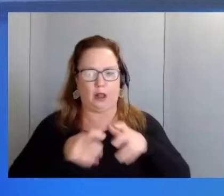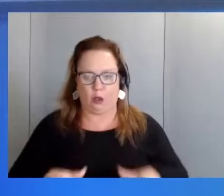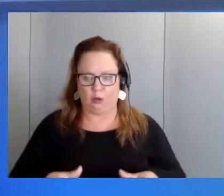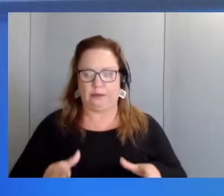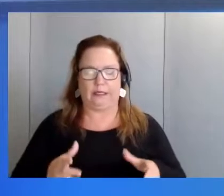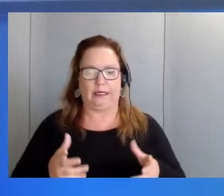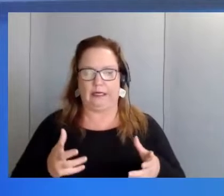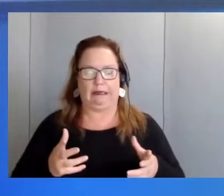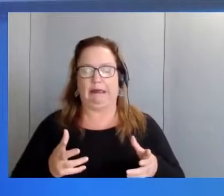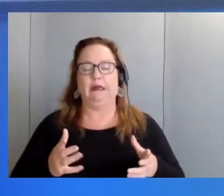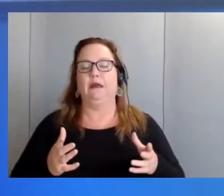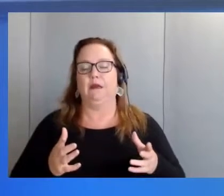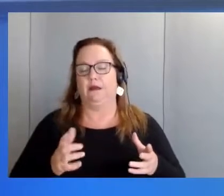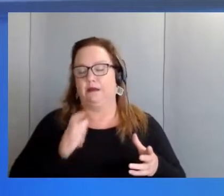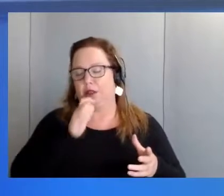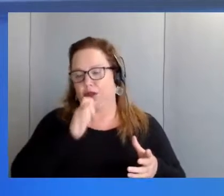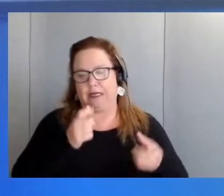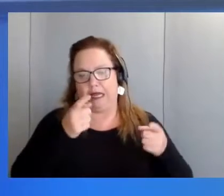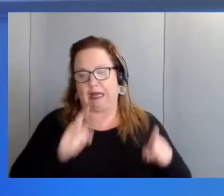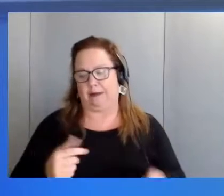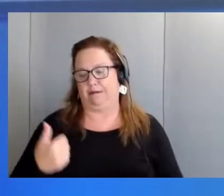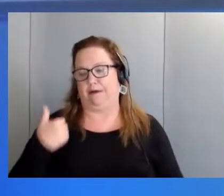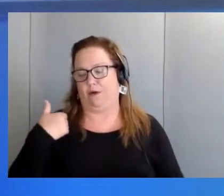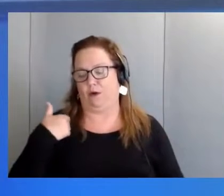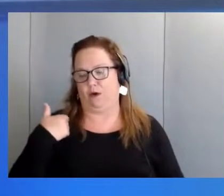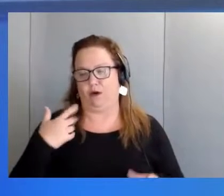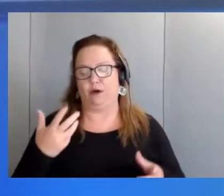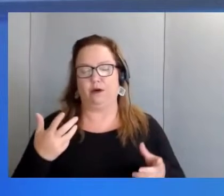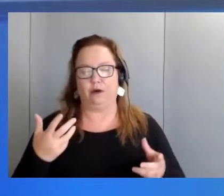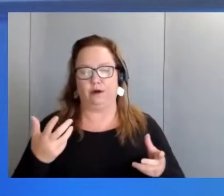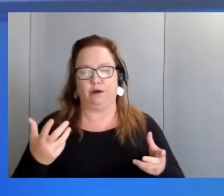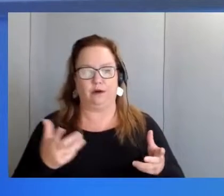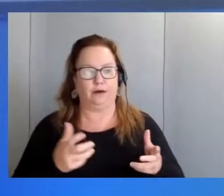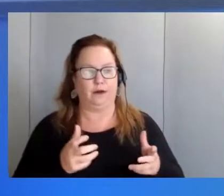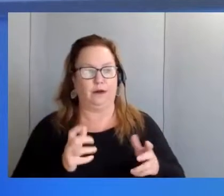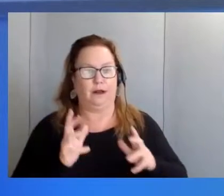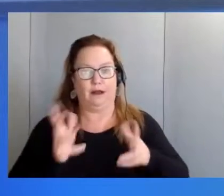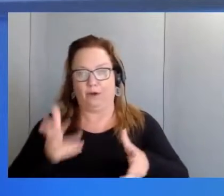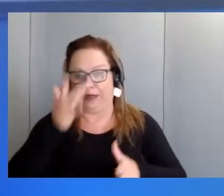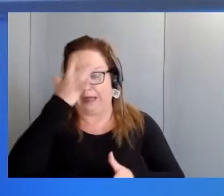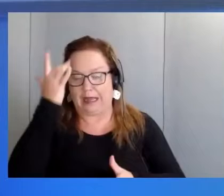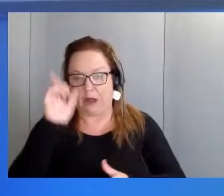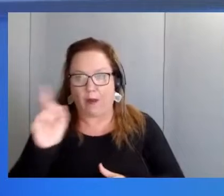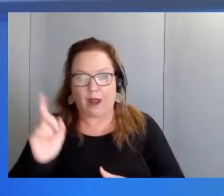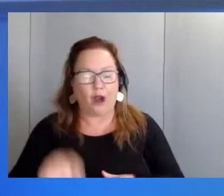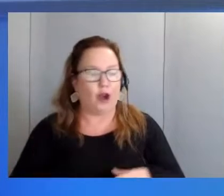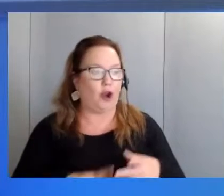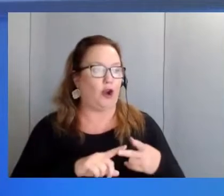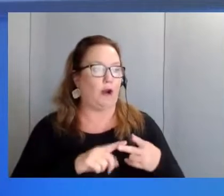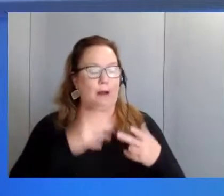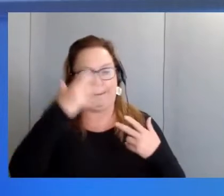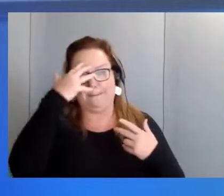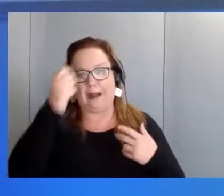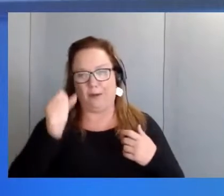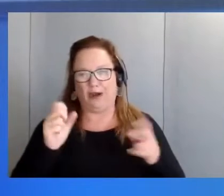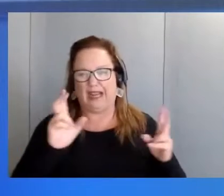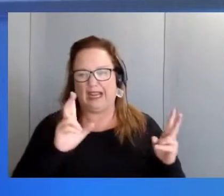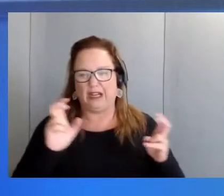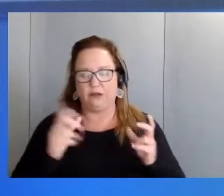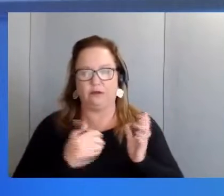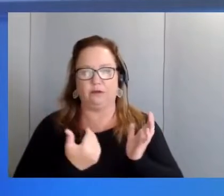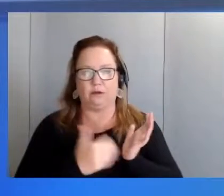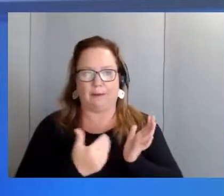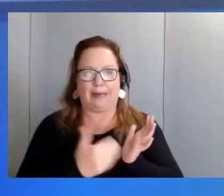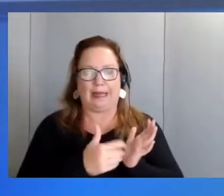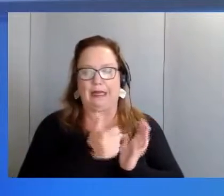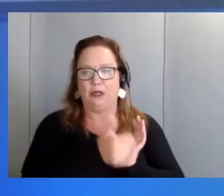do before. So misplacing things like they didn't do before, losing things, memory issues, repeating oneself